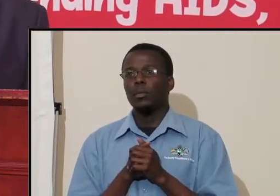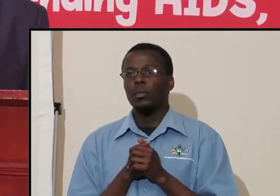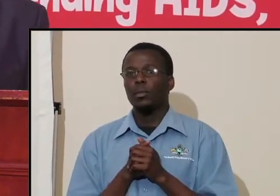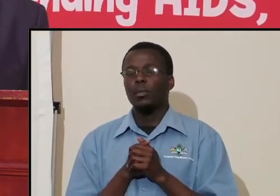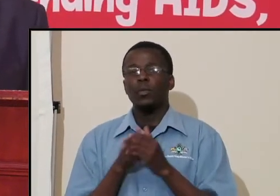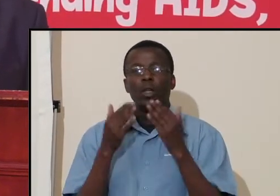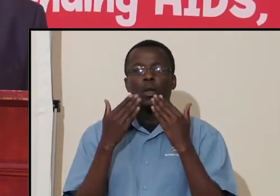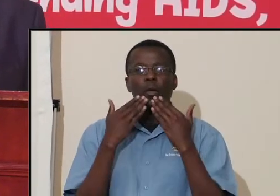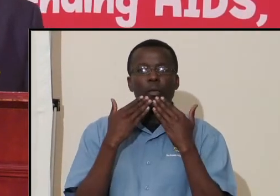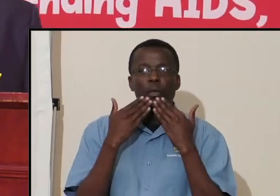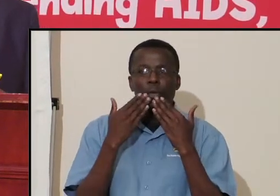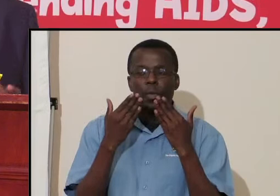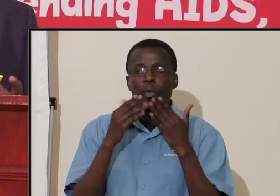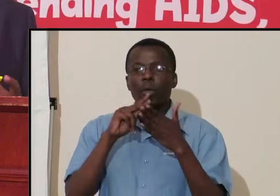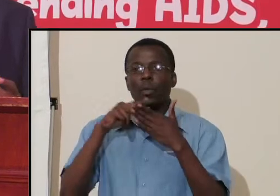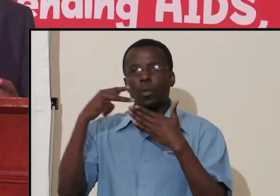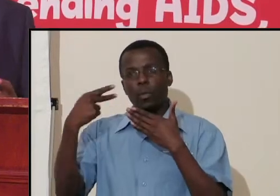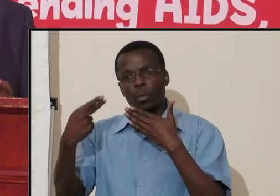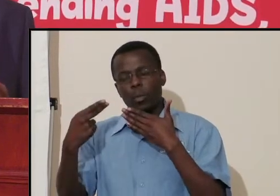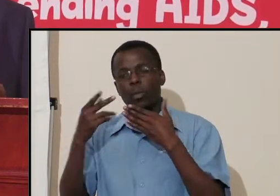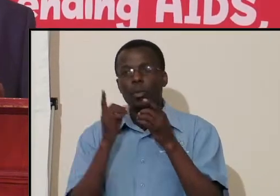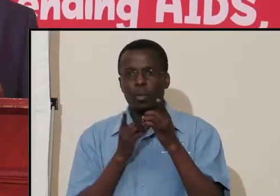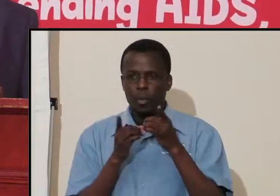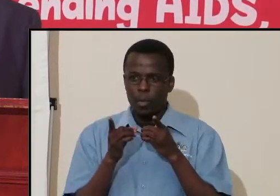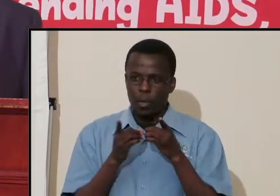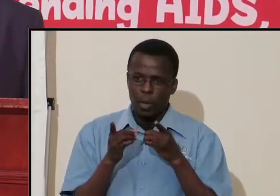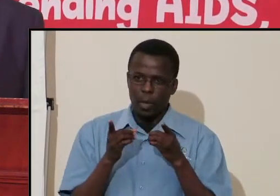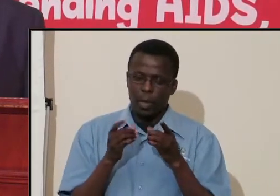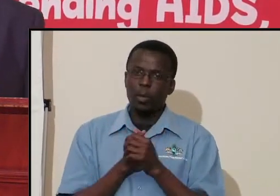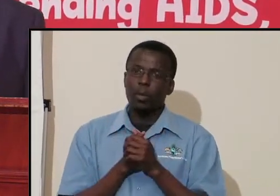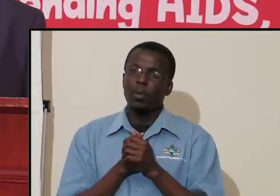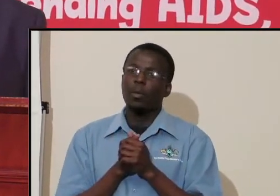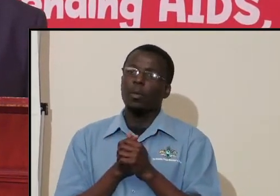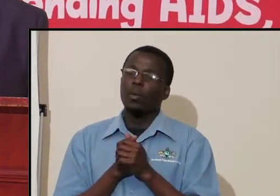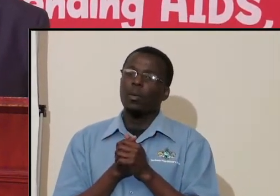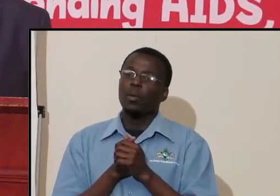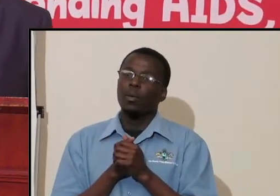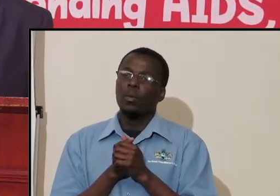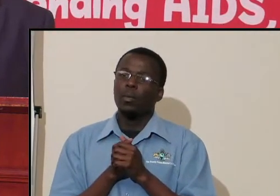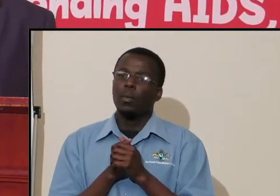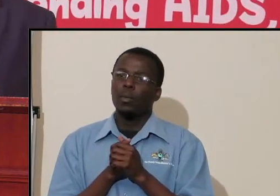Thank you, Program Director. This is my